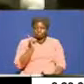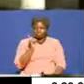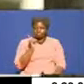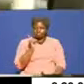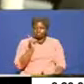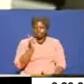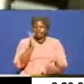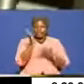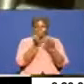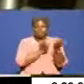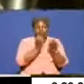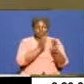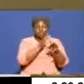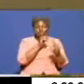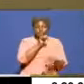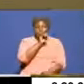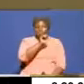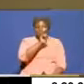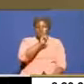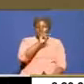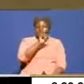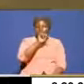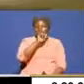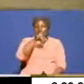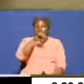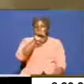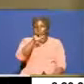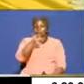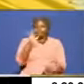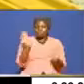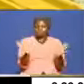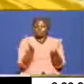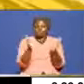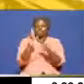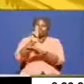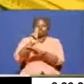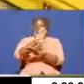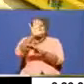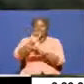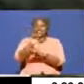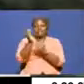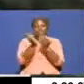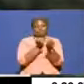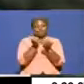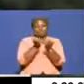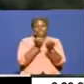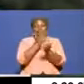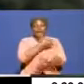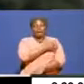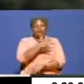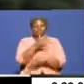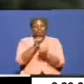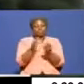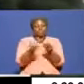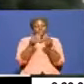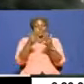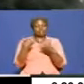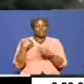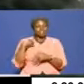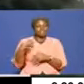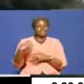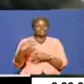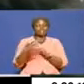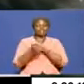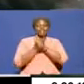Businesses from Singapore have been encouraged to tap into the Africa's business potential, which offers rich skilled labor and